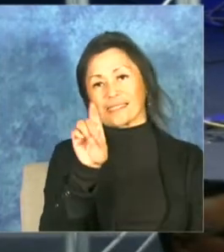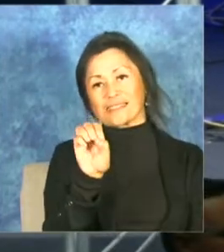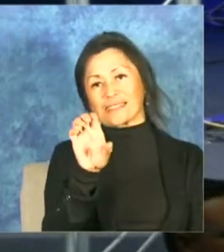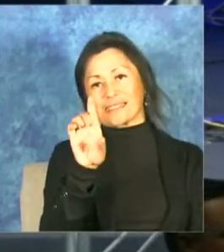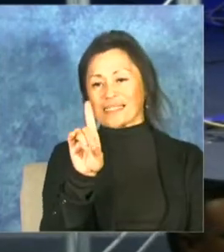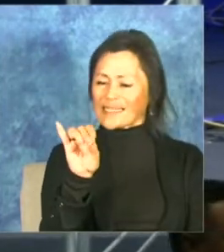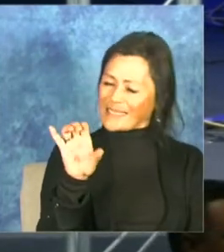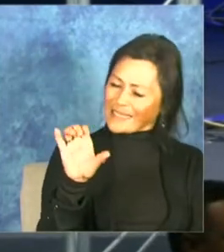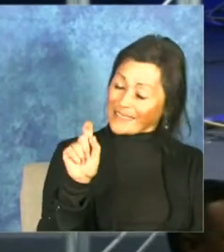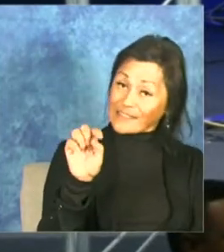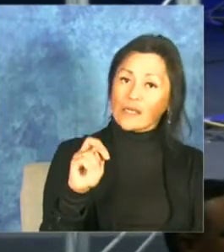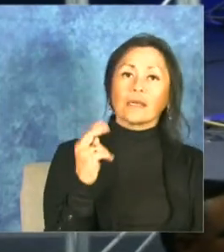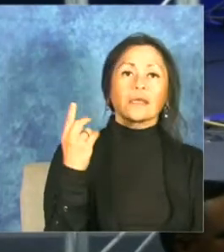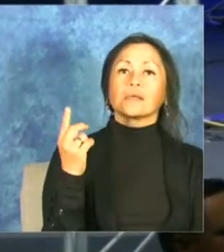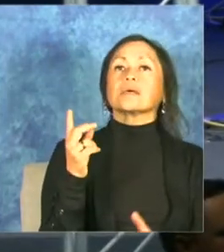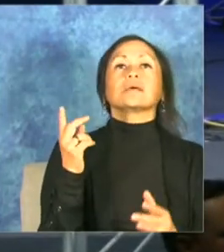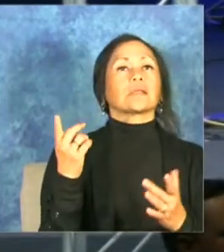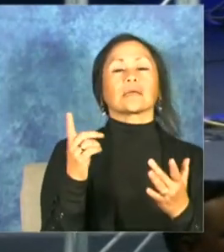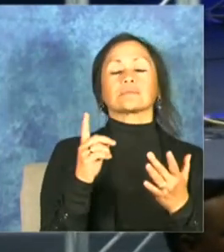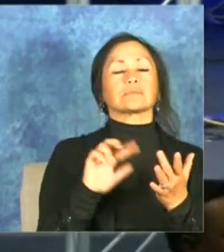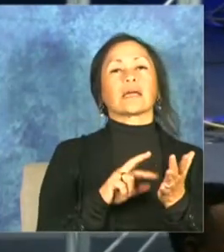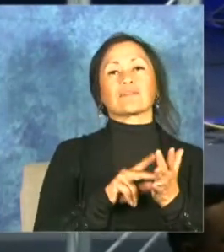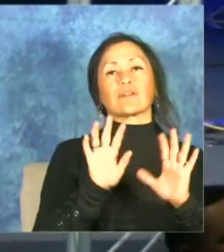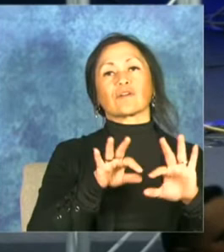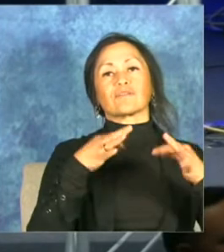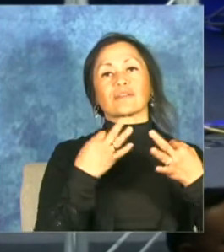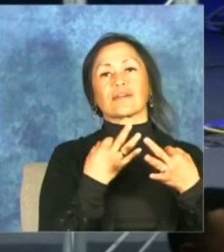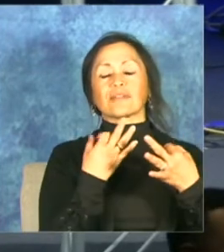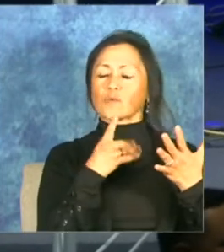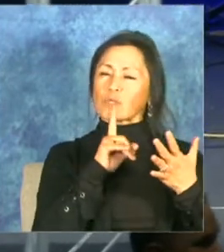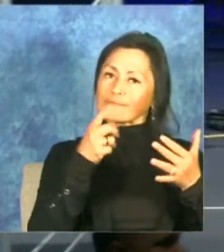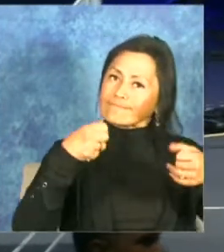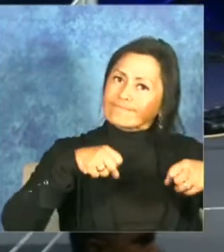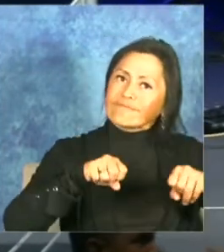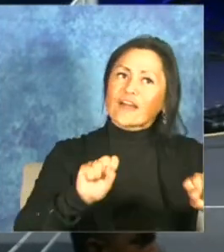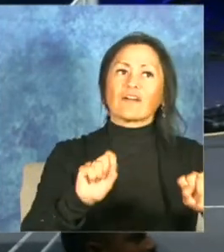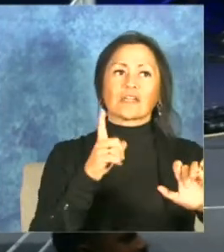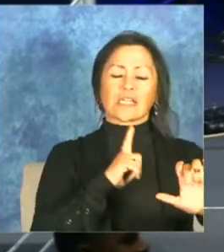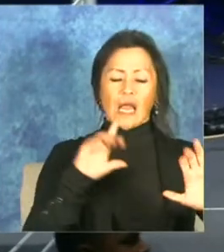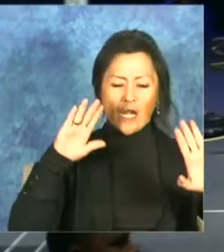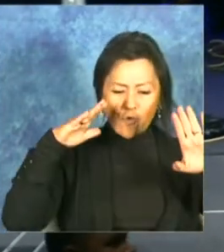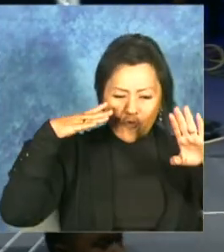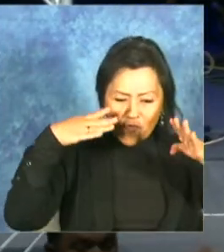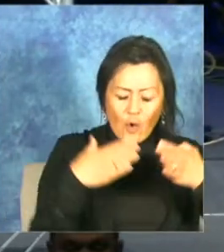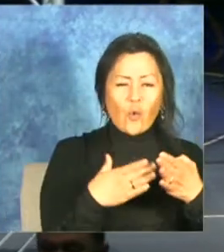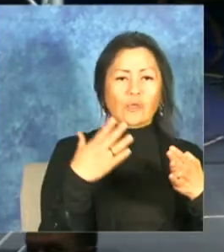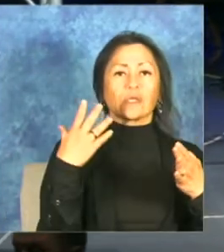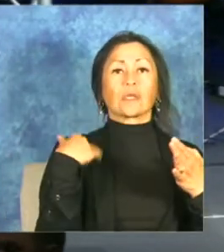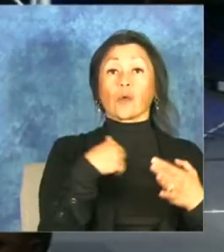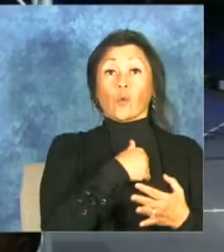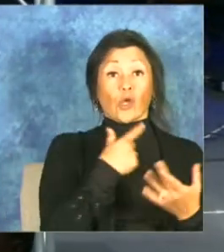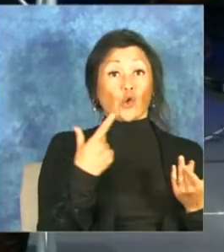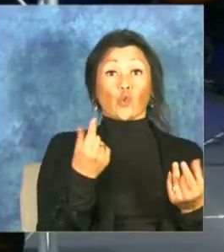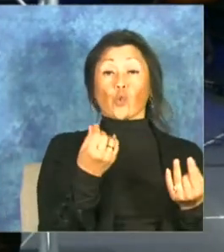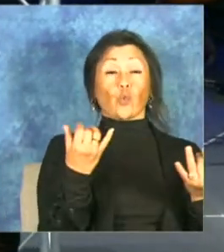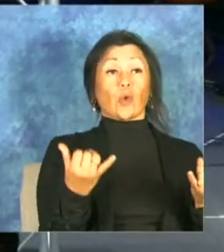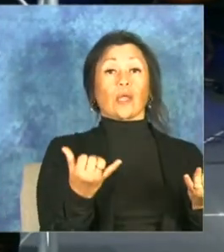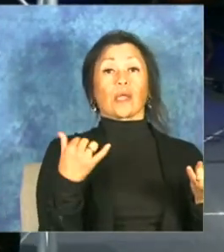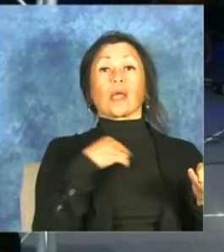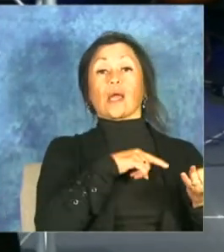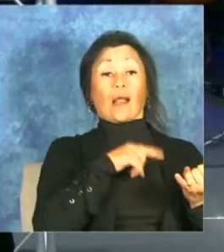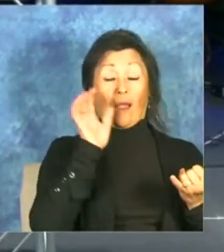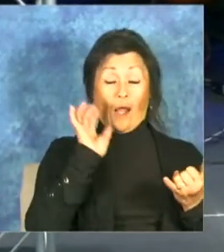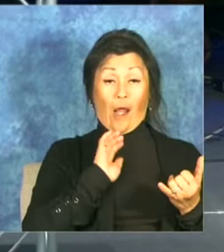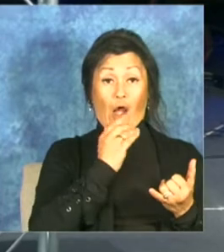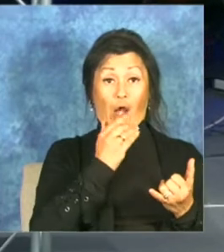that the family is making a concerted effort and a focus that what we're going to do is